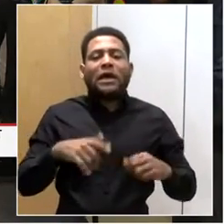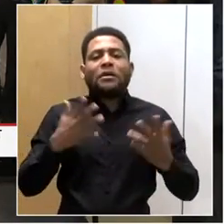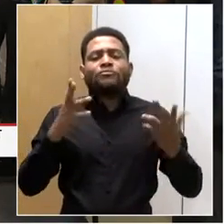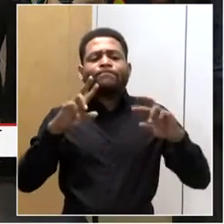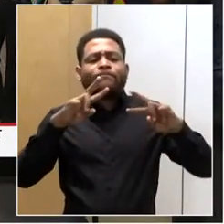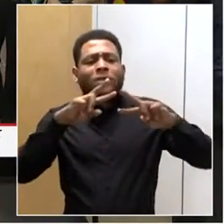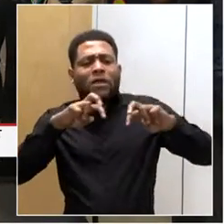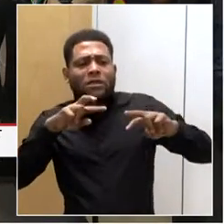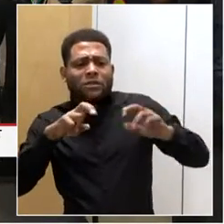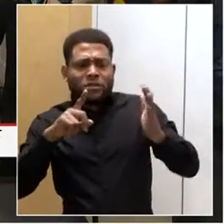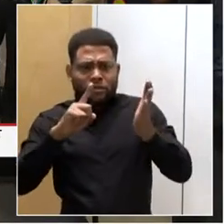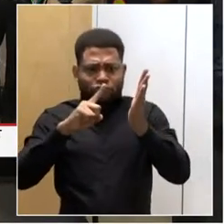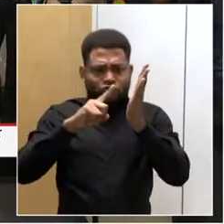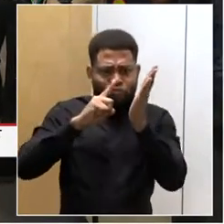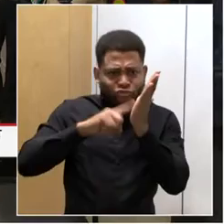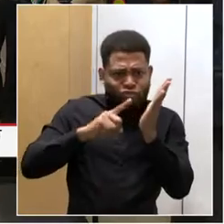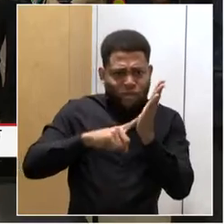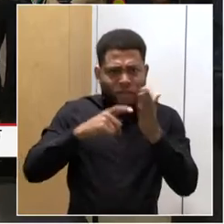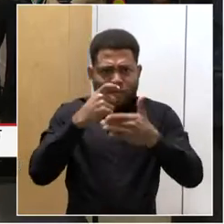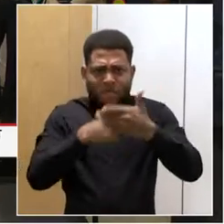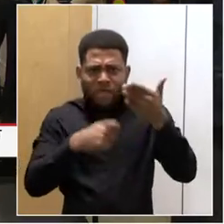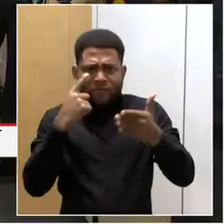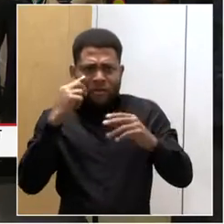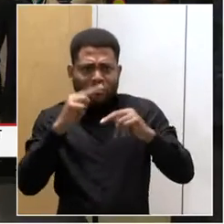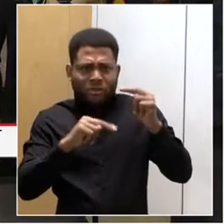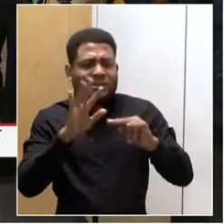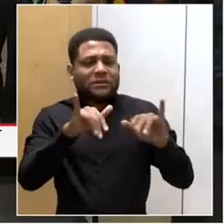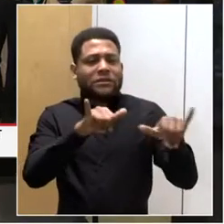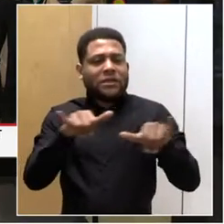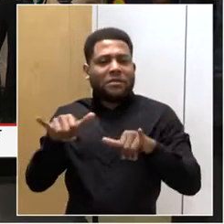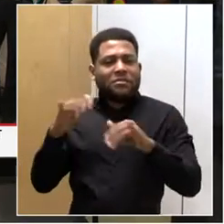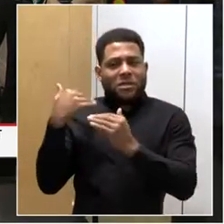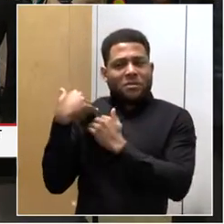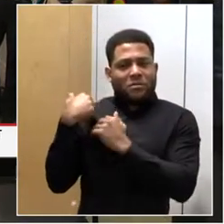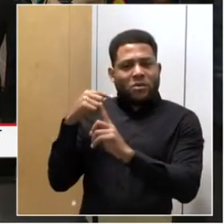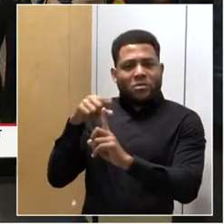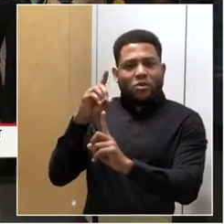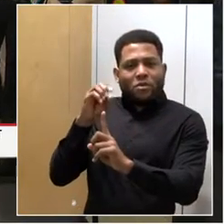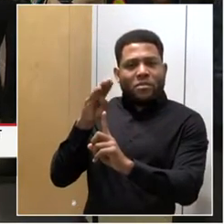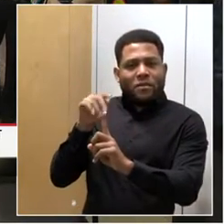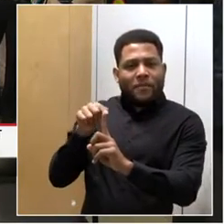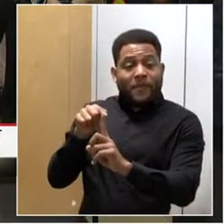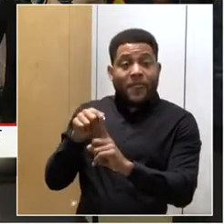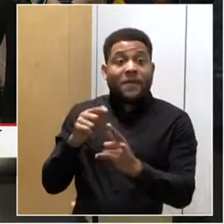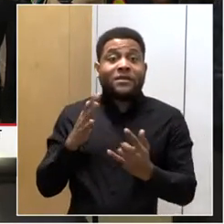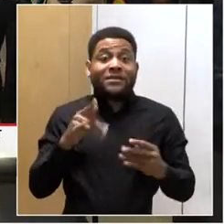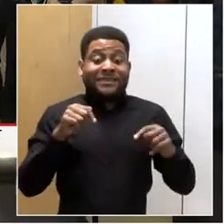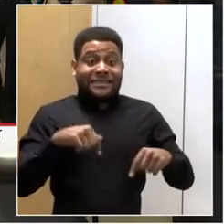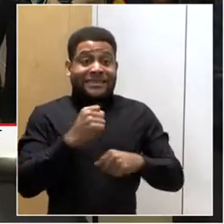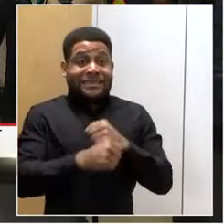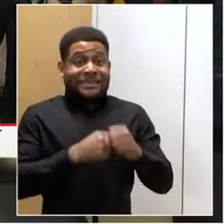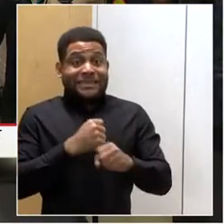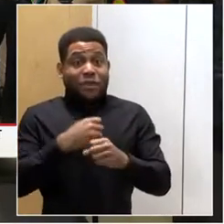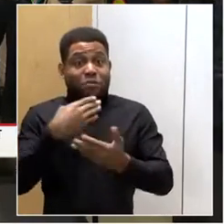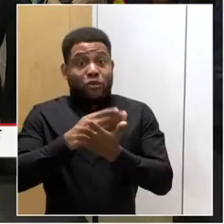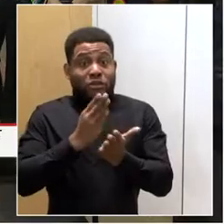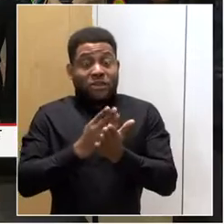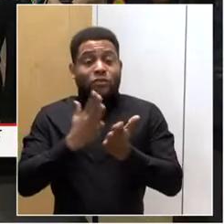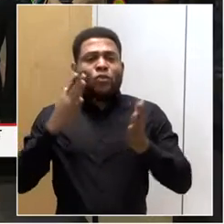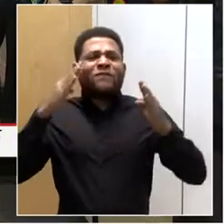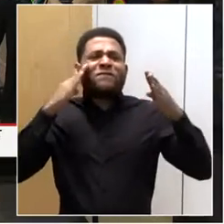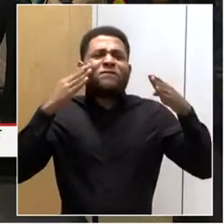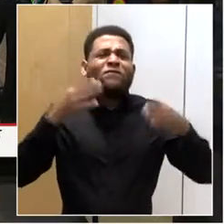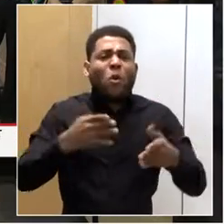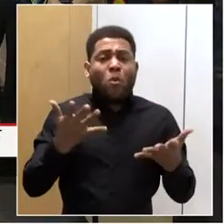costs to do the work that you want to do. This budget is very focused on how DC can burnish its